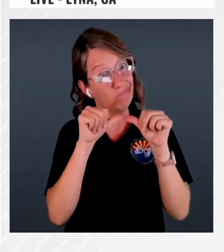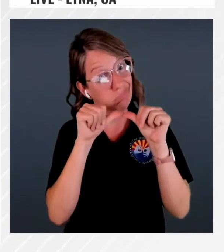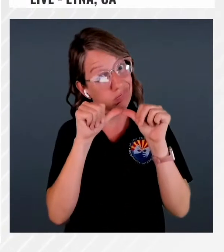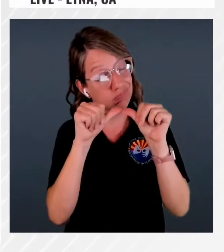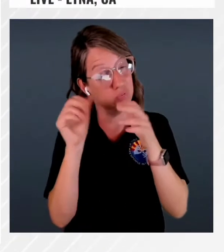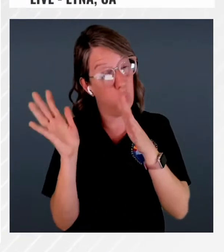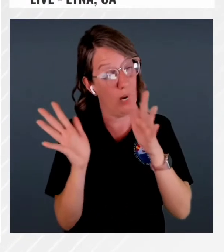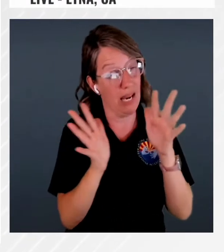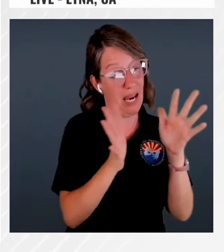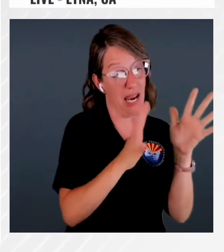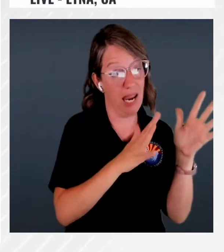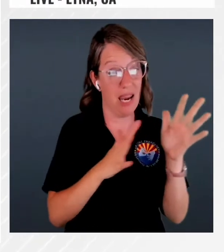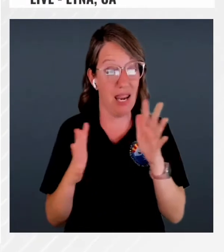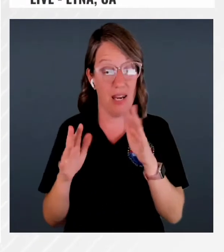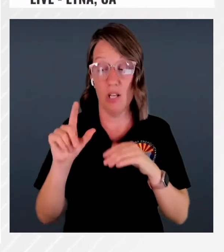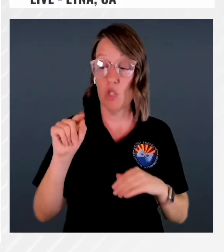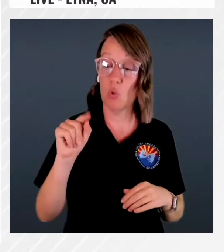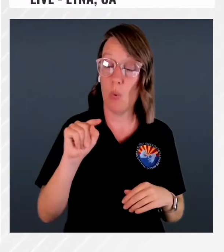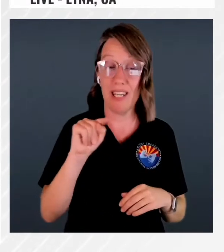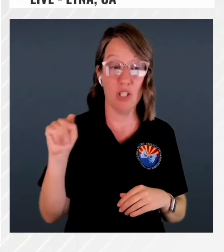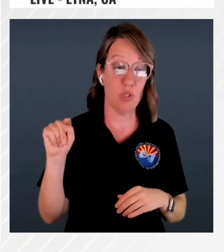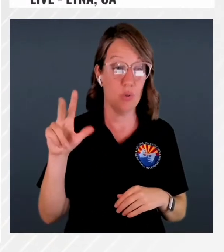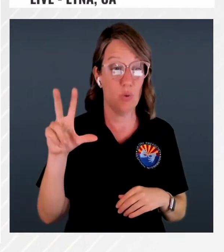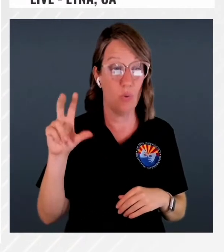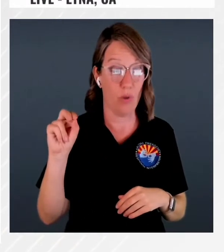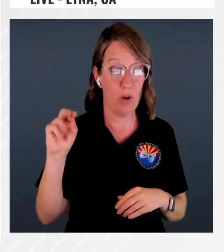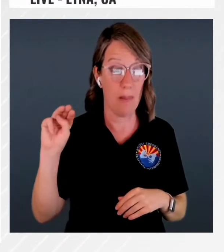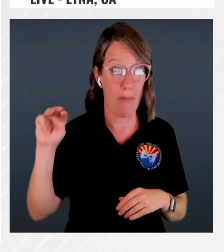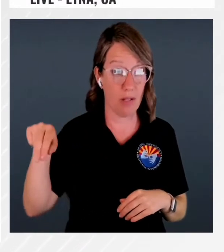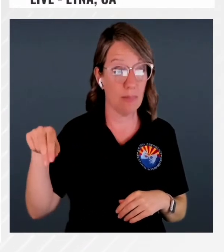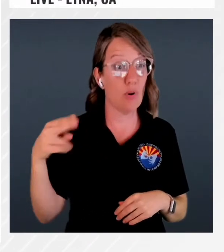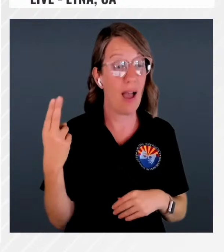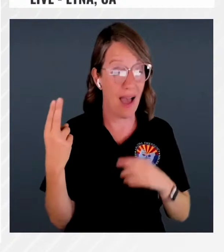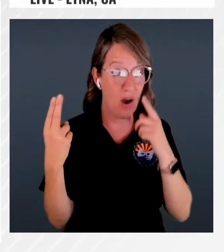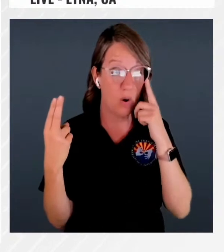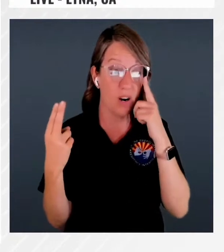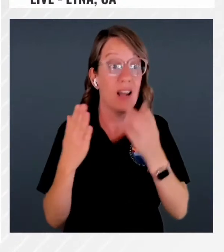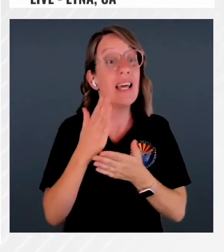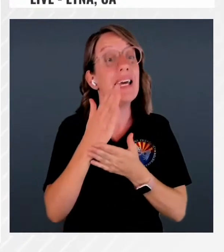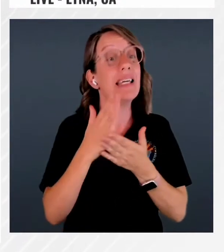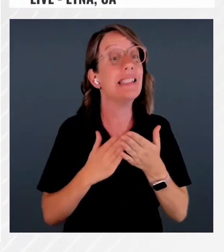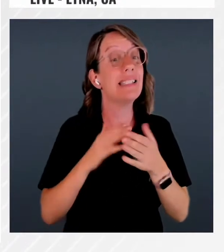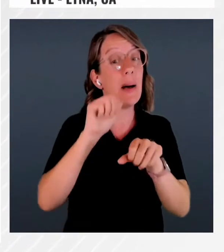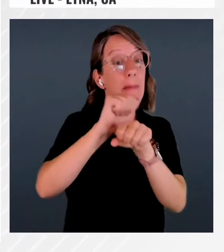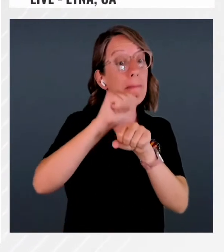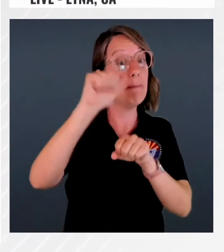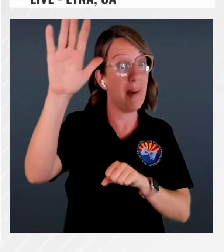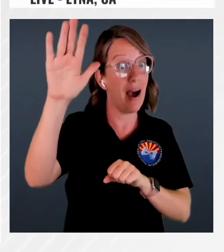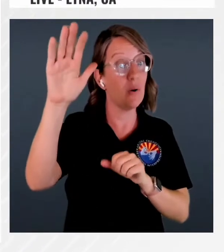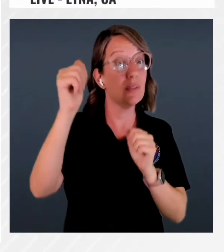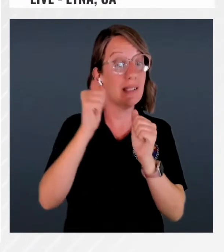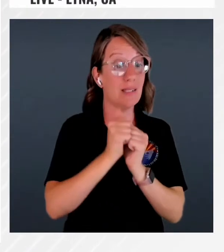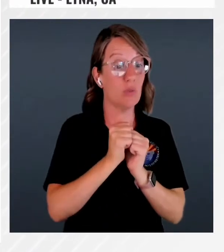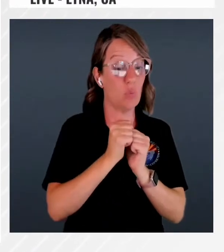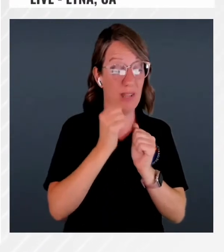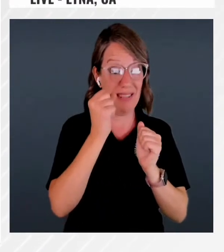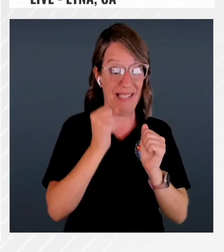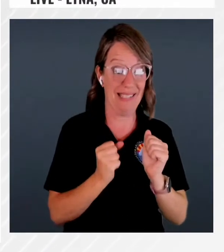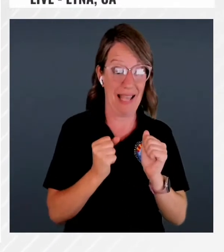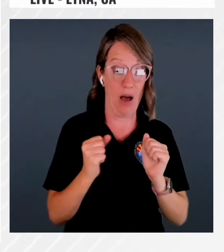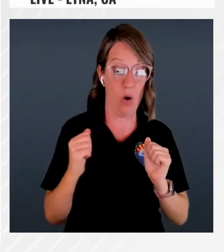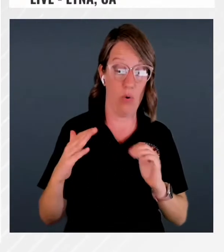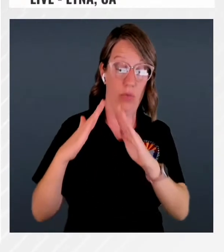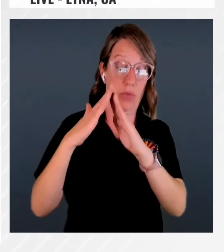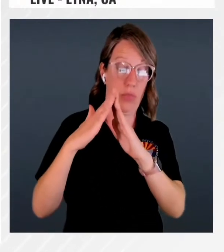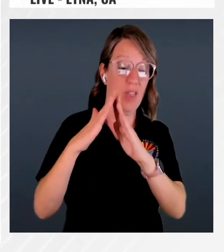to 30 miles per hour, and some of our south-facing slopes and our ridge lines likely going to be seeing wind gusts in the 35 to 40 mile